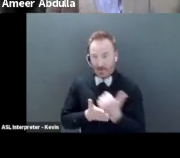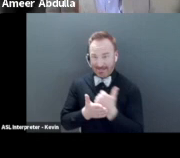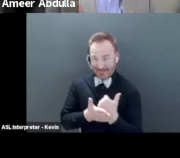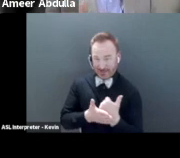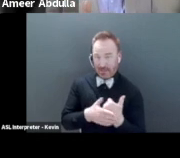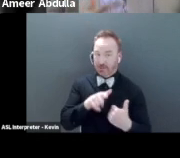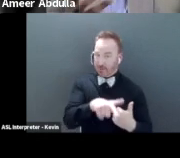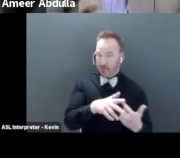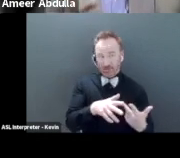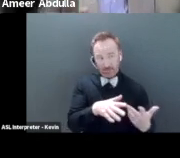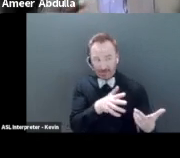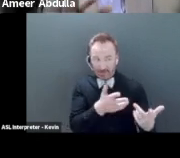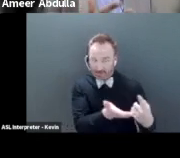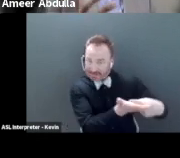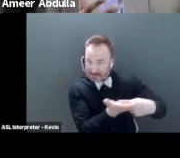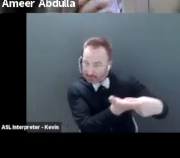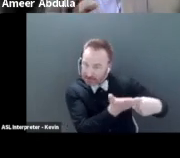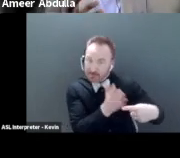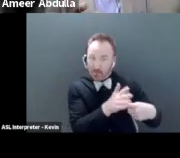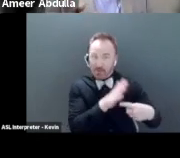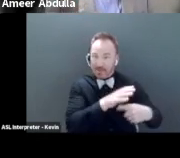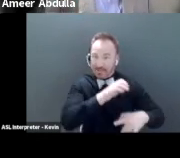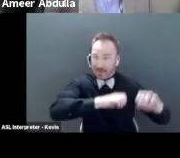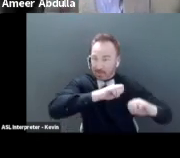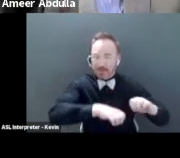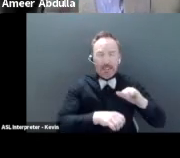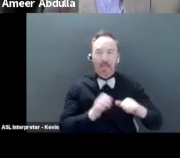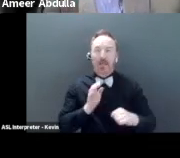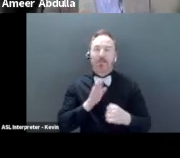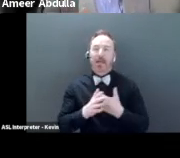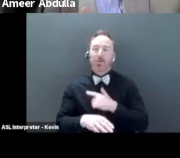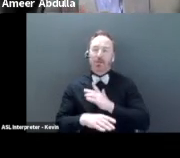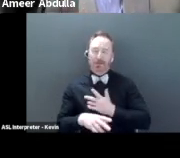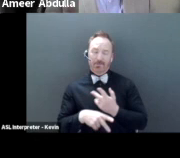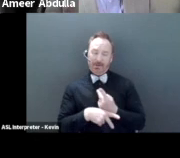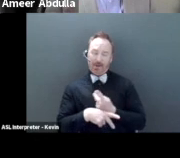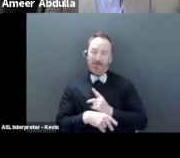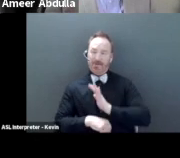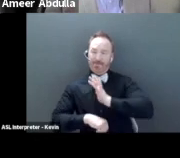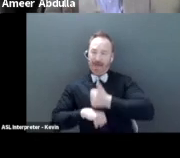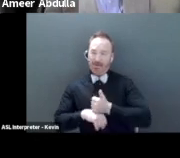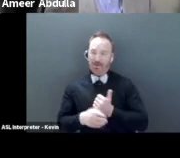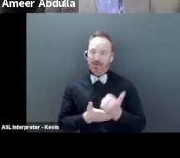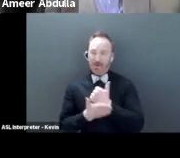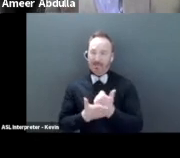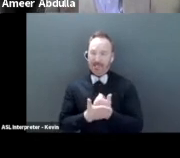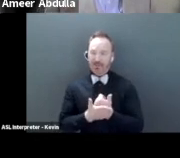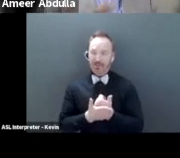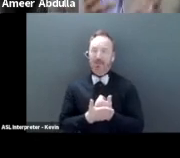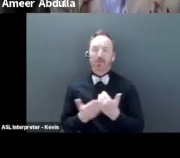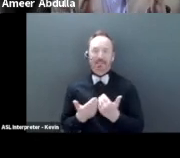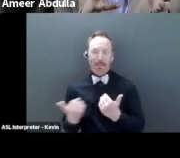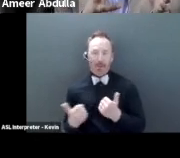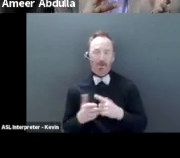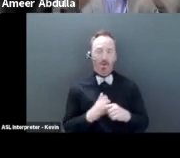discussion. They will always adjust out founder compensation. They will often calculate their own value. So they